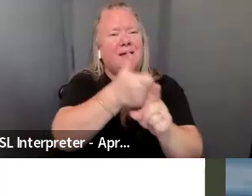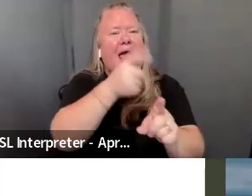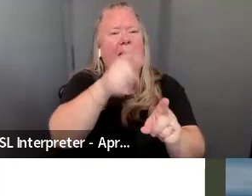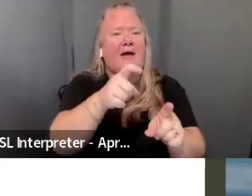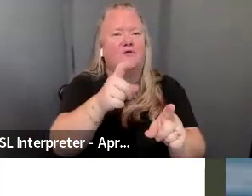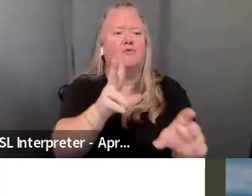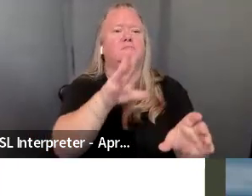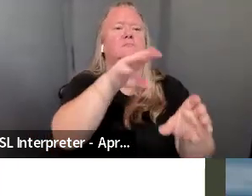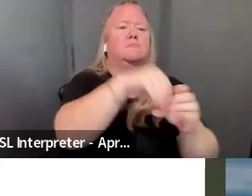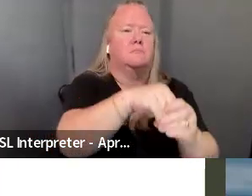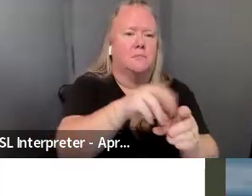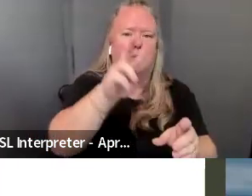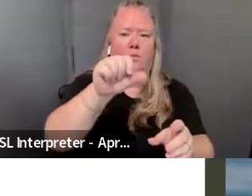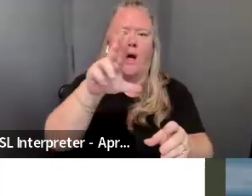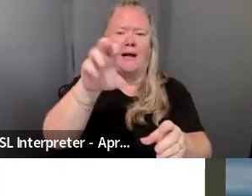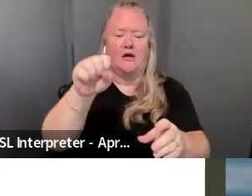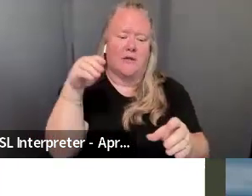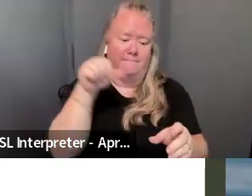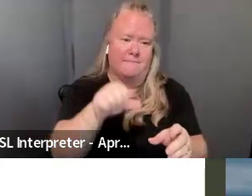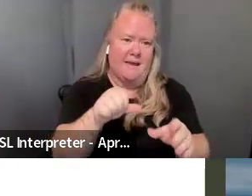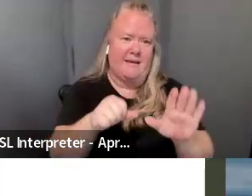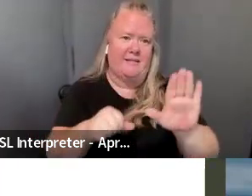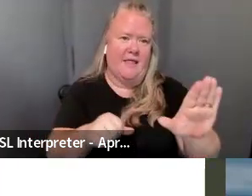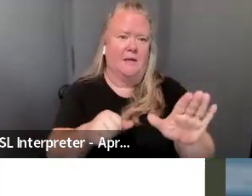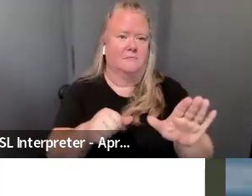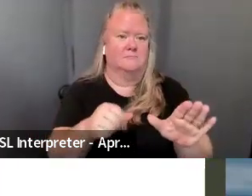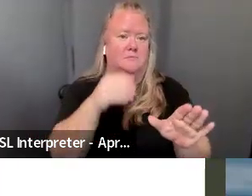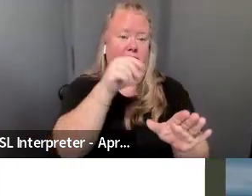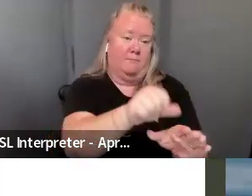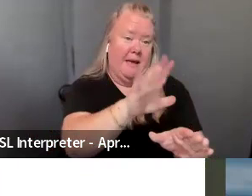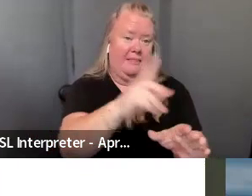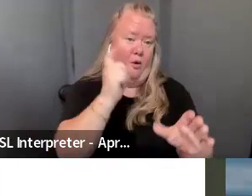opt into WACARES and pay the contributions.